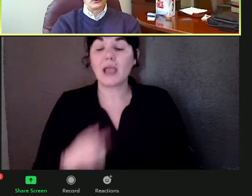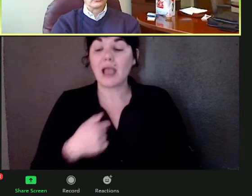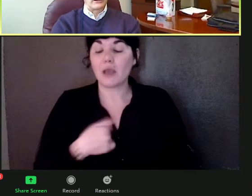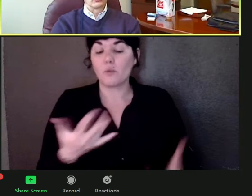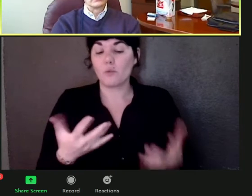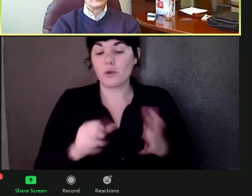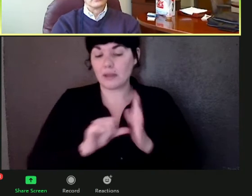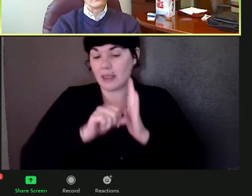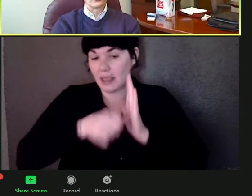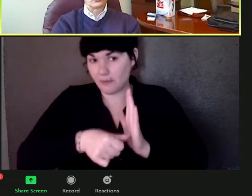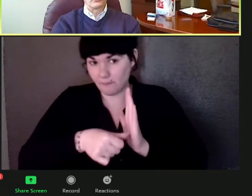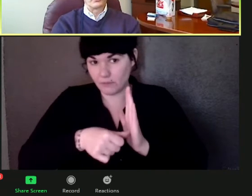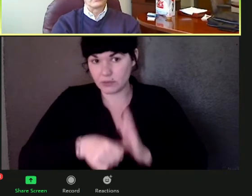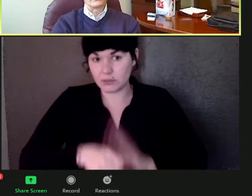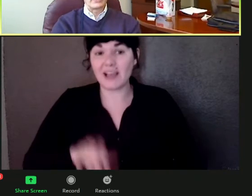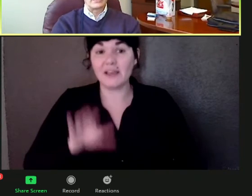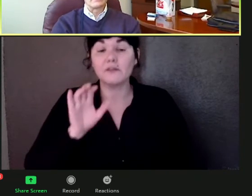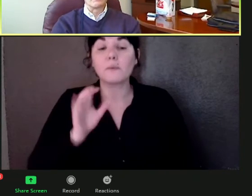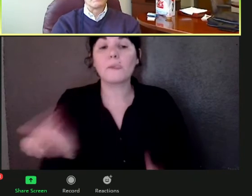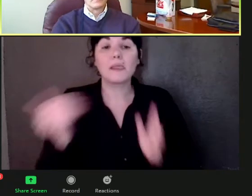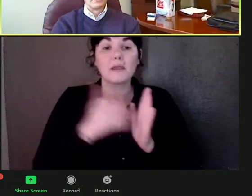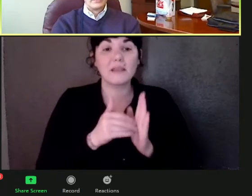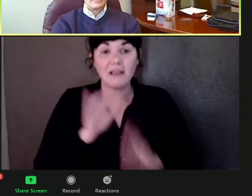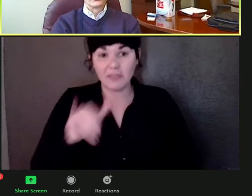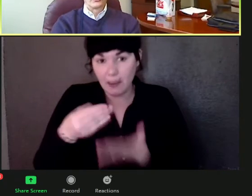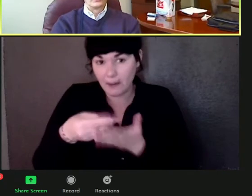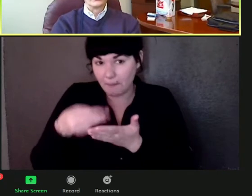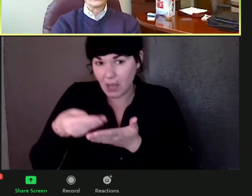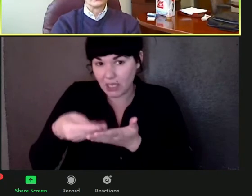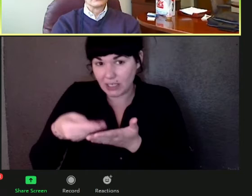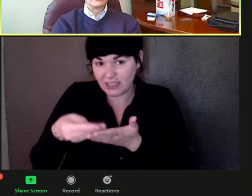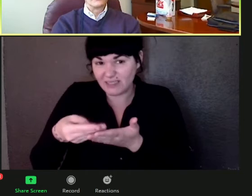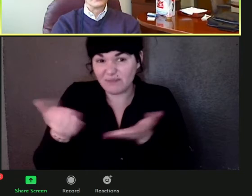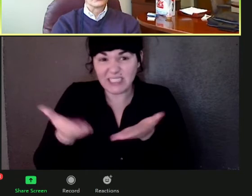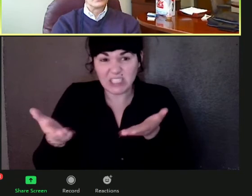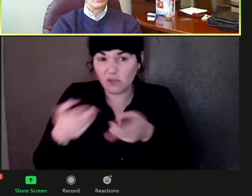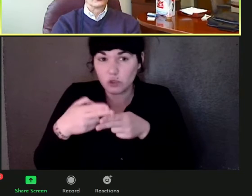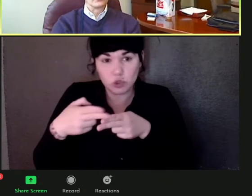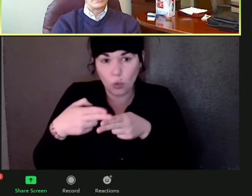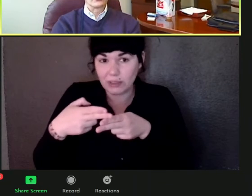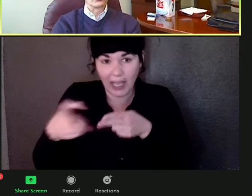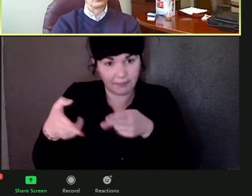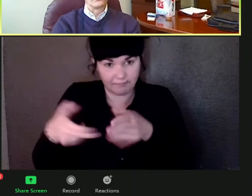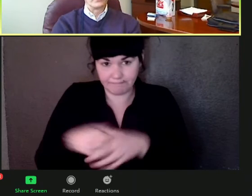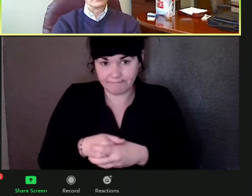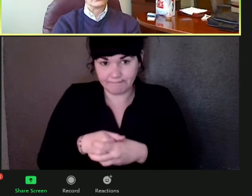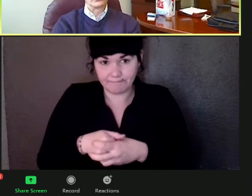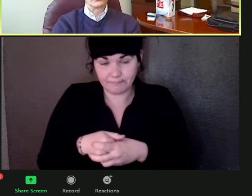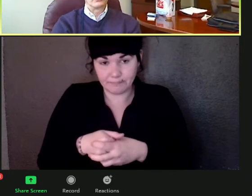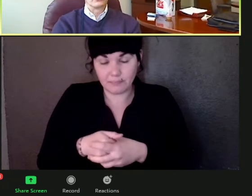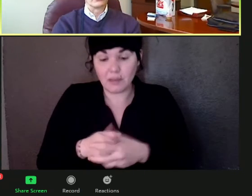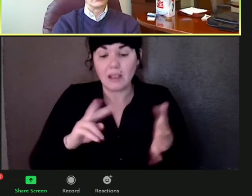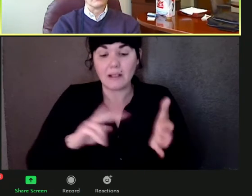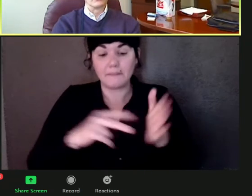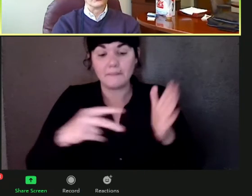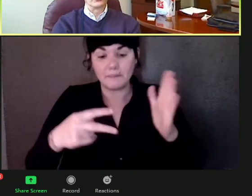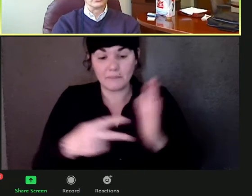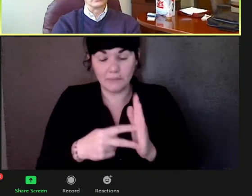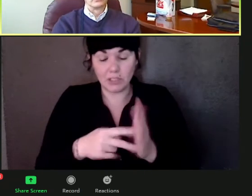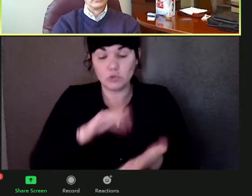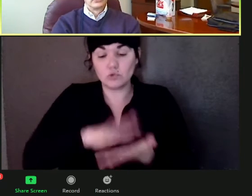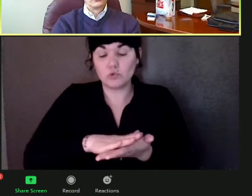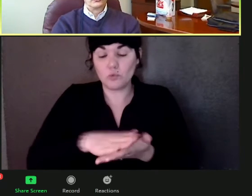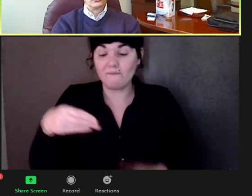funds that are only here for a short period of time. And so we still need to fix the underlying school funding system here in the state of